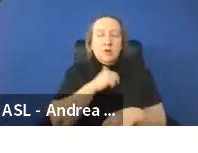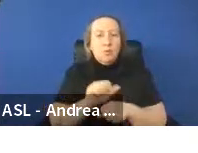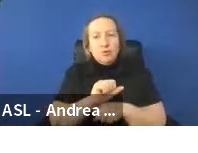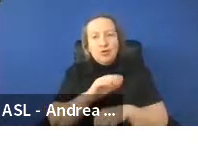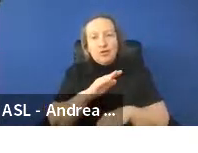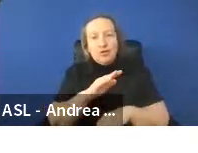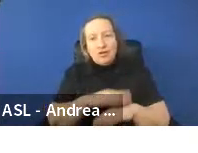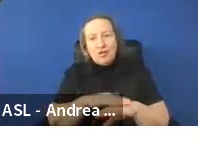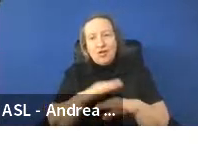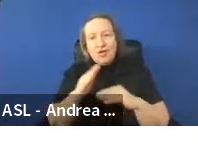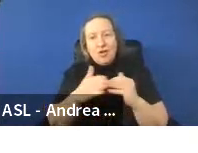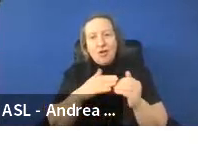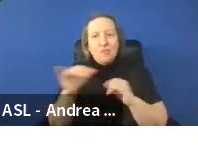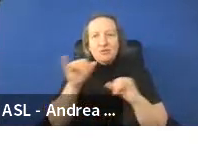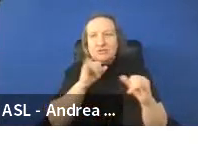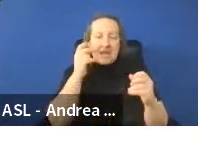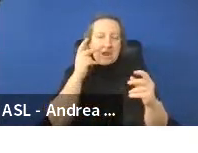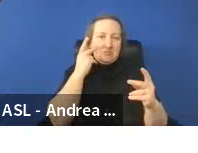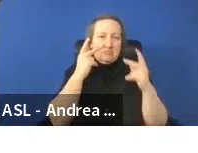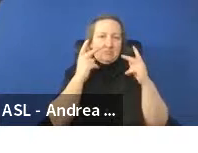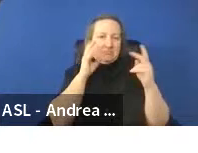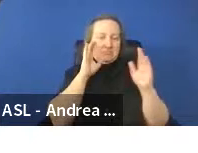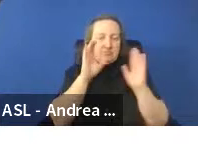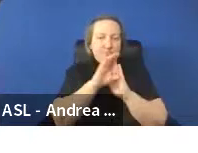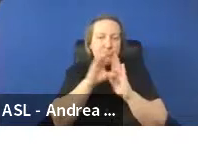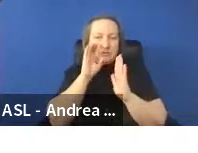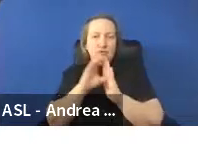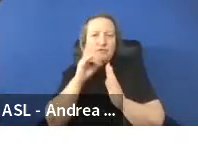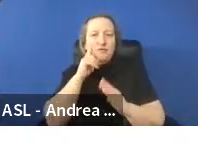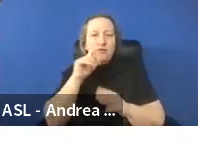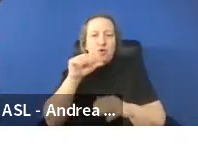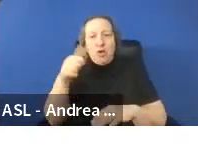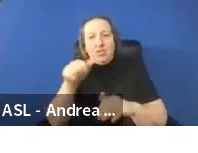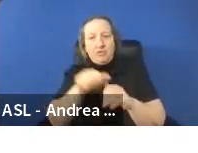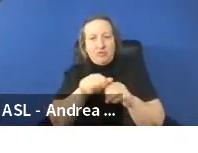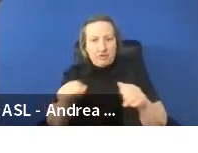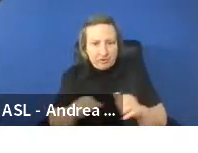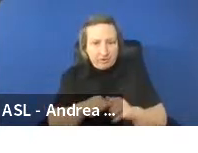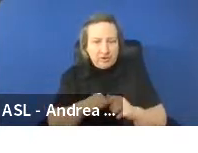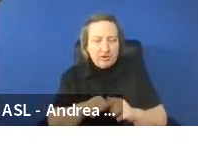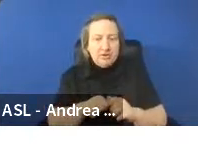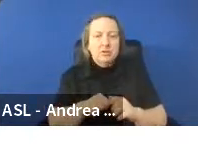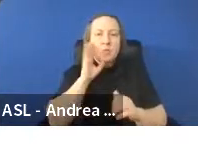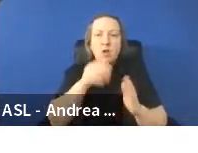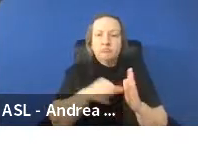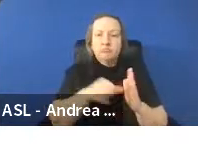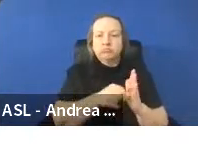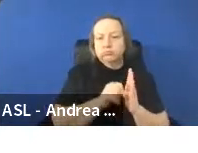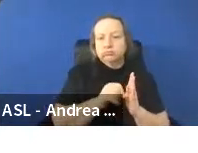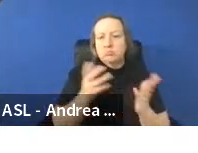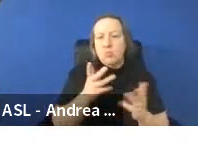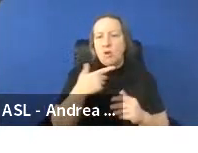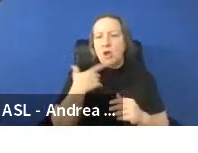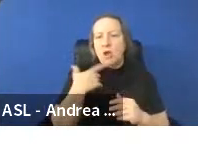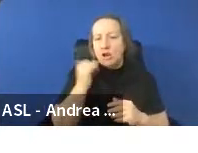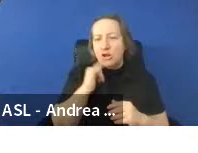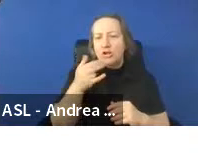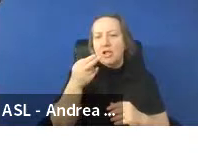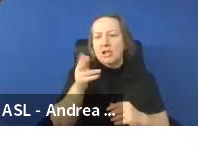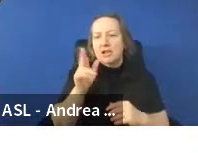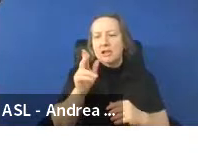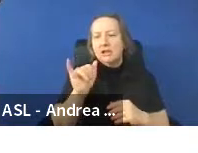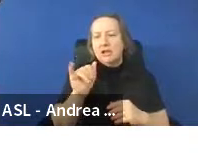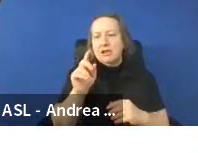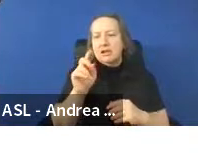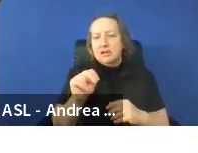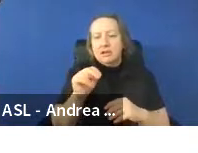similar visuals for the remainder of the corridor, especially concentrations on what it's going to look like in the Hayden Island and Marine